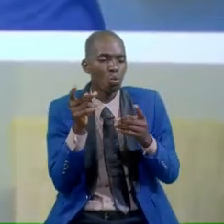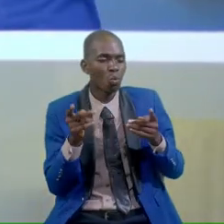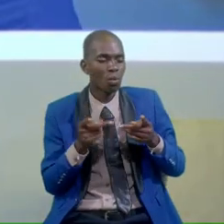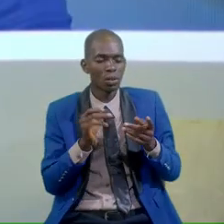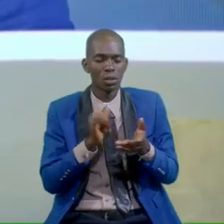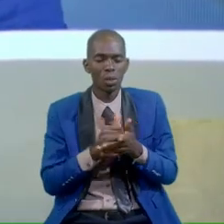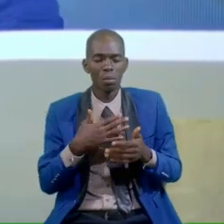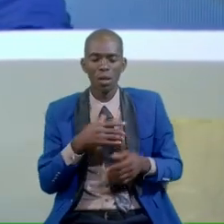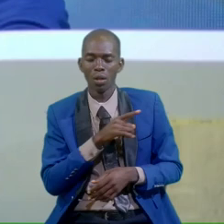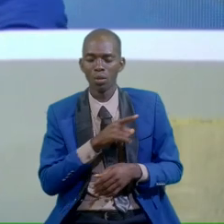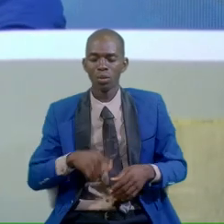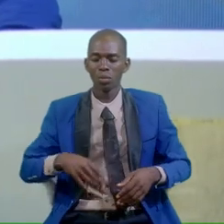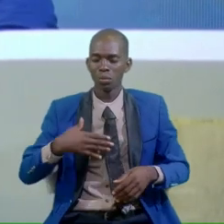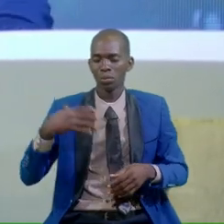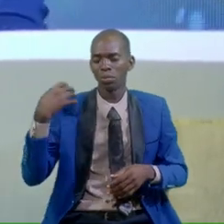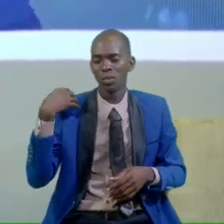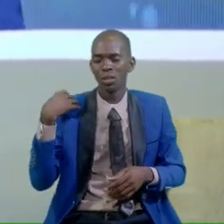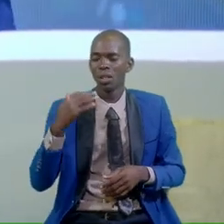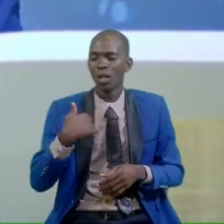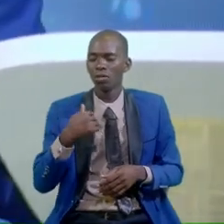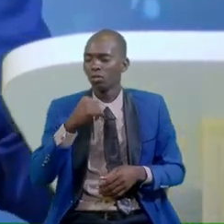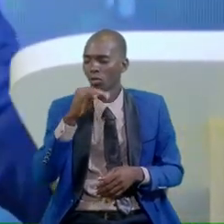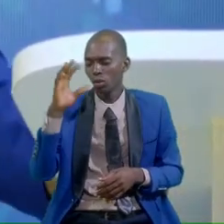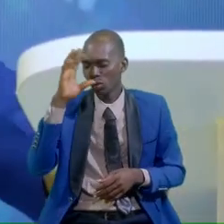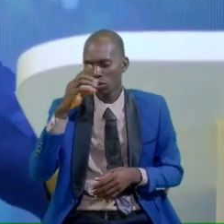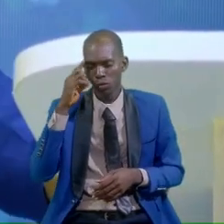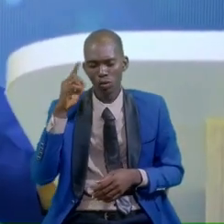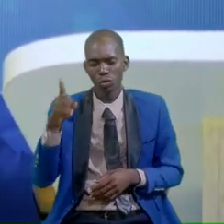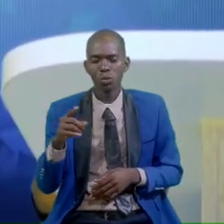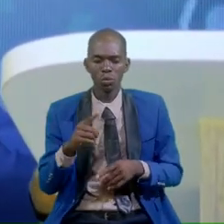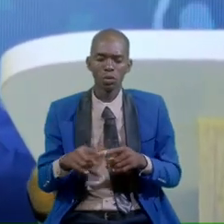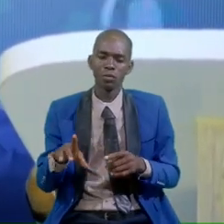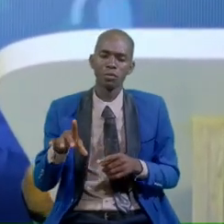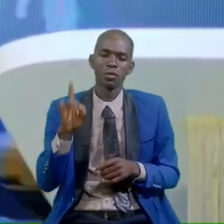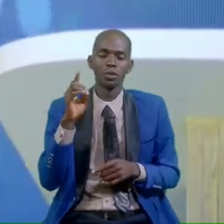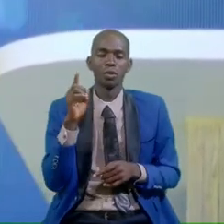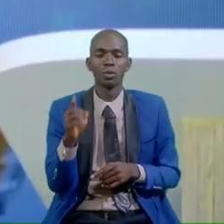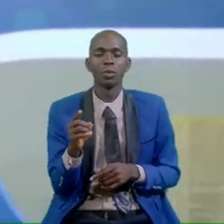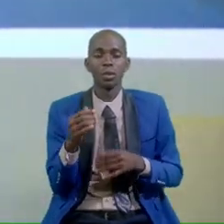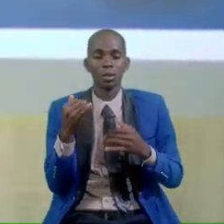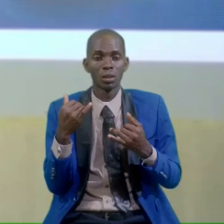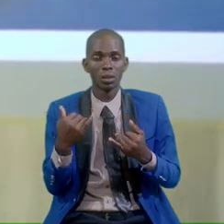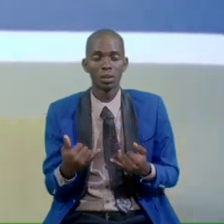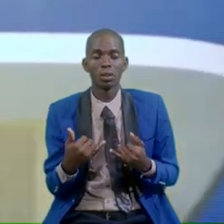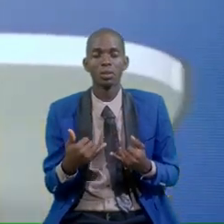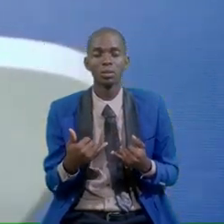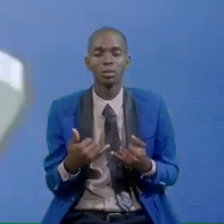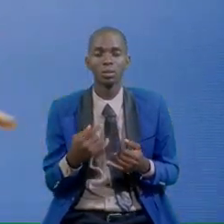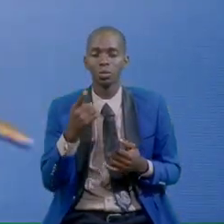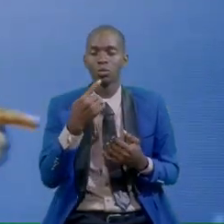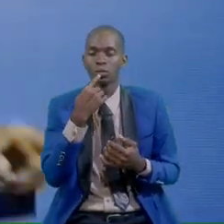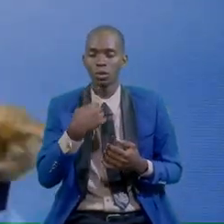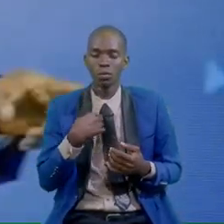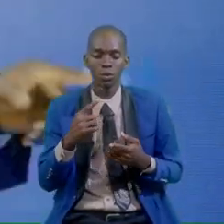he took an oath of them. Now you tell me to go and tell Ahab that Elijah is